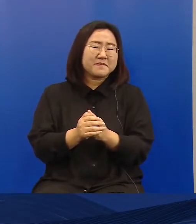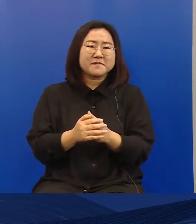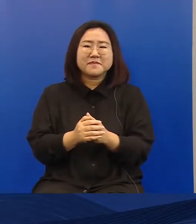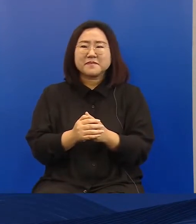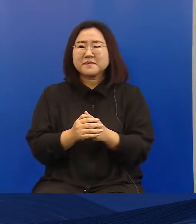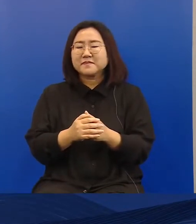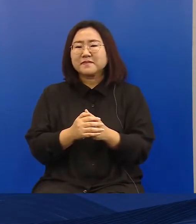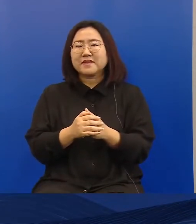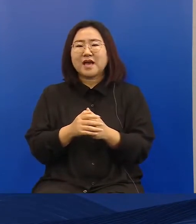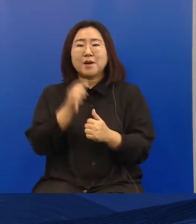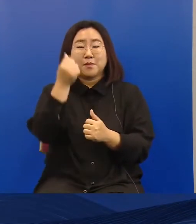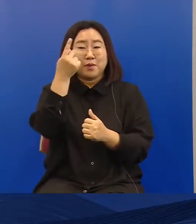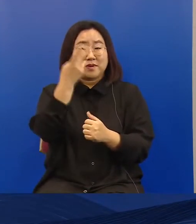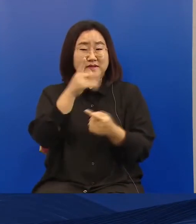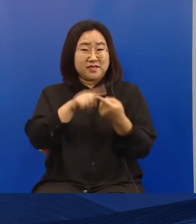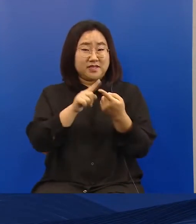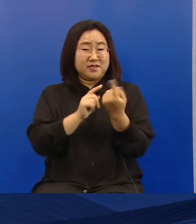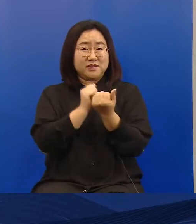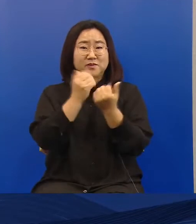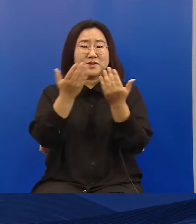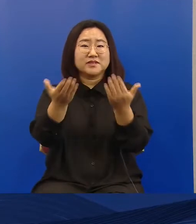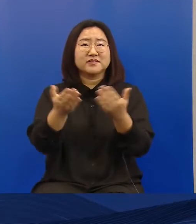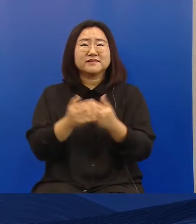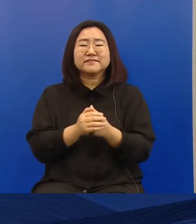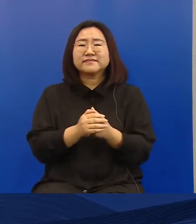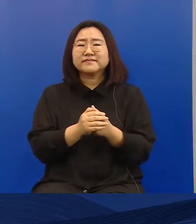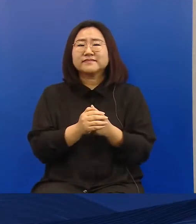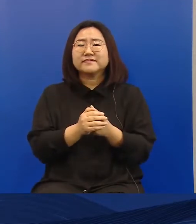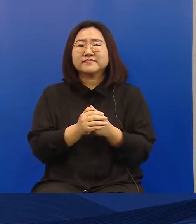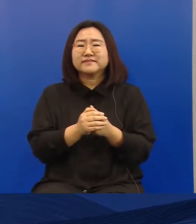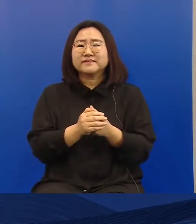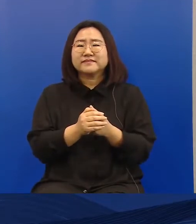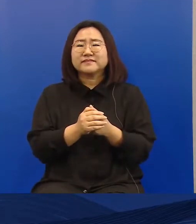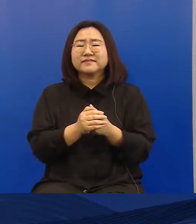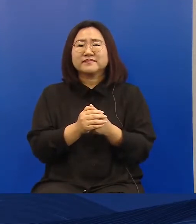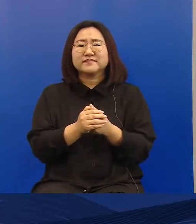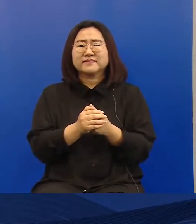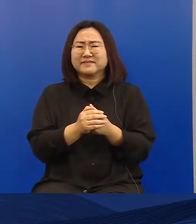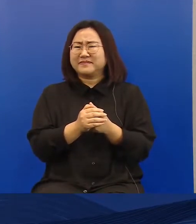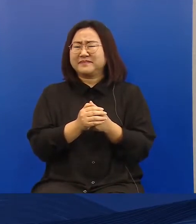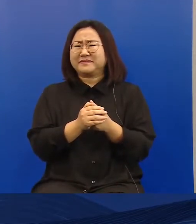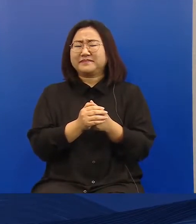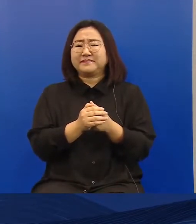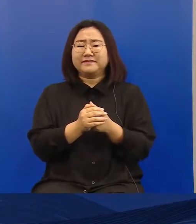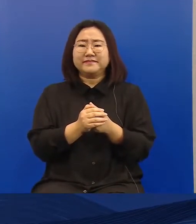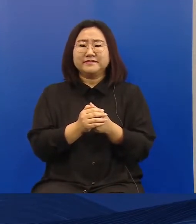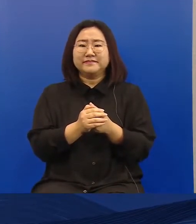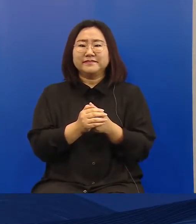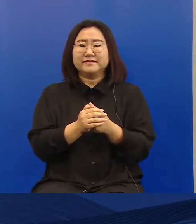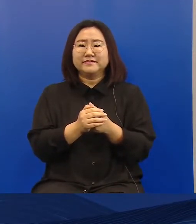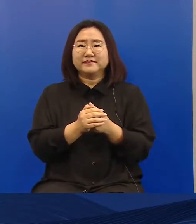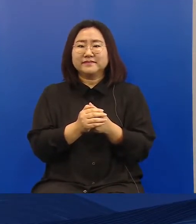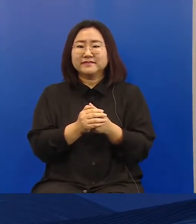And it was great to listen from the Jeju